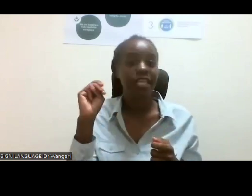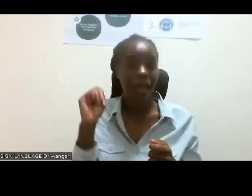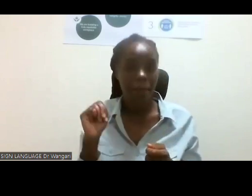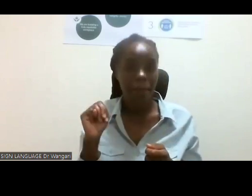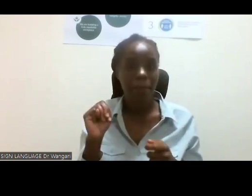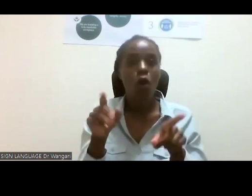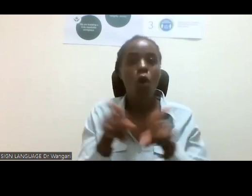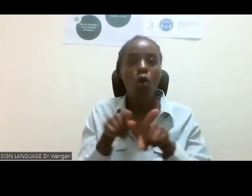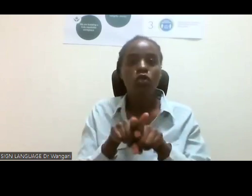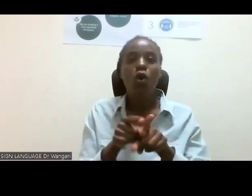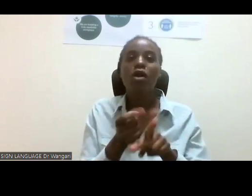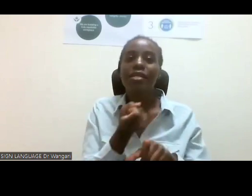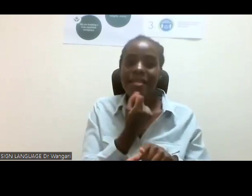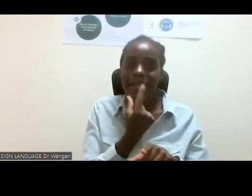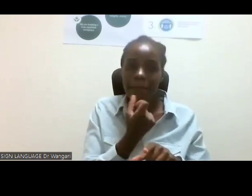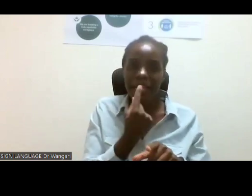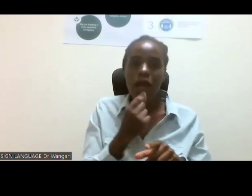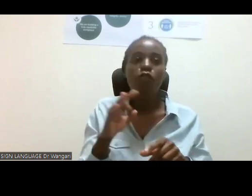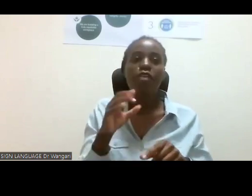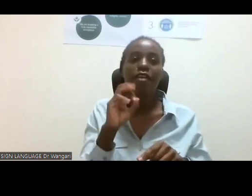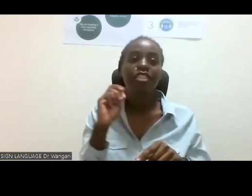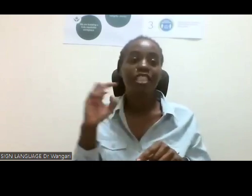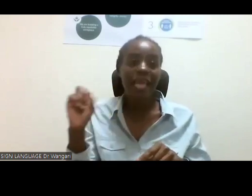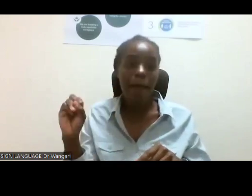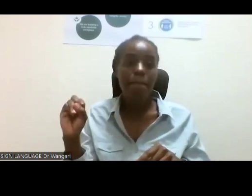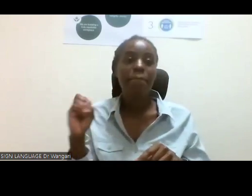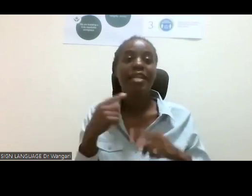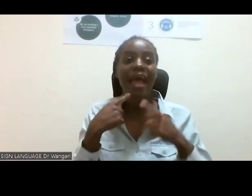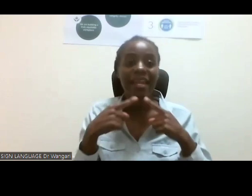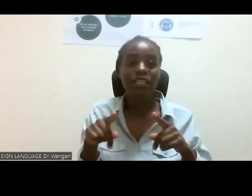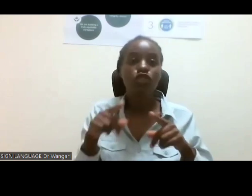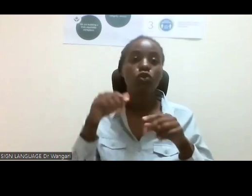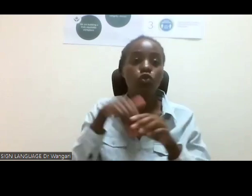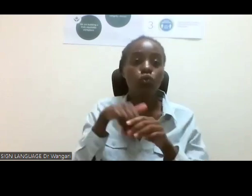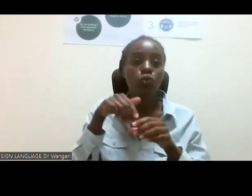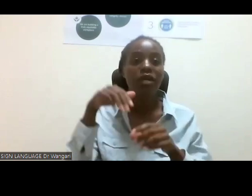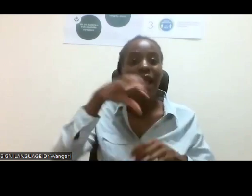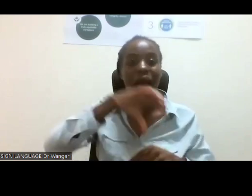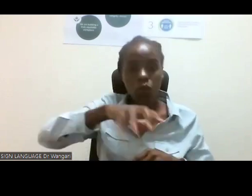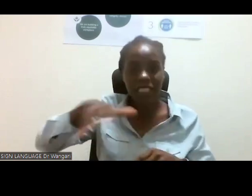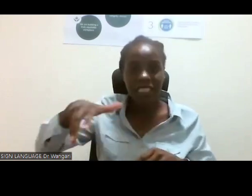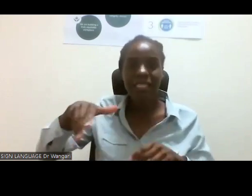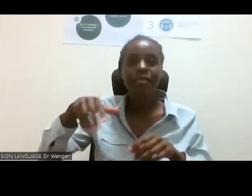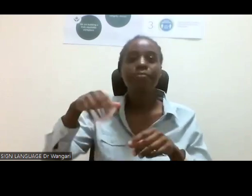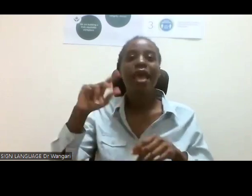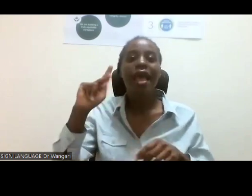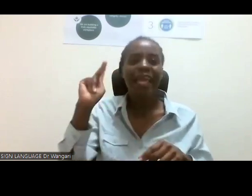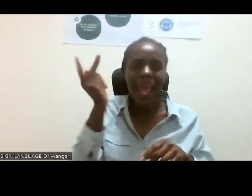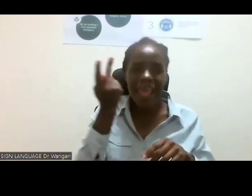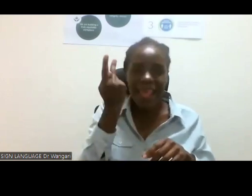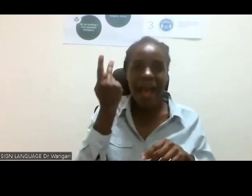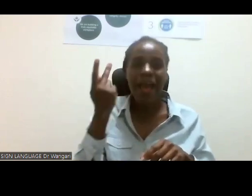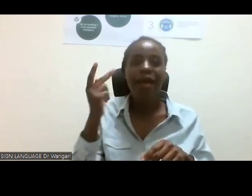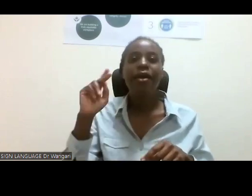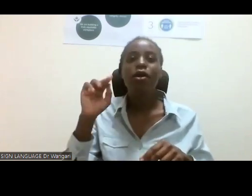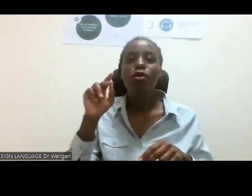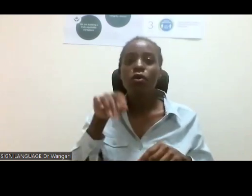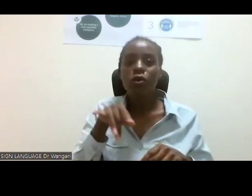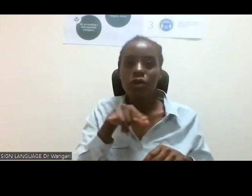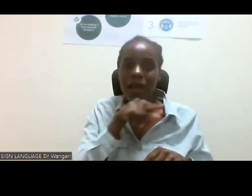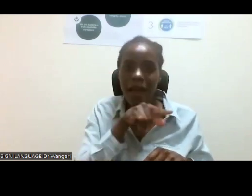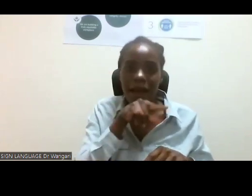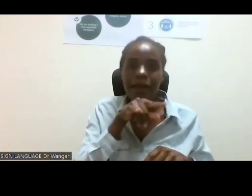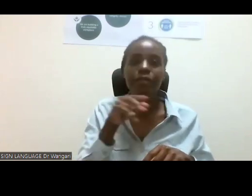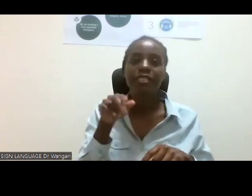to counties. On cross-border FGM, Kenya, alongside Tanzania, Uganda, Ethiopia, and Somalia, have developed a cross-border action plan to end